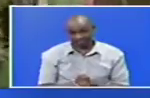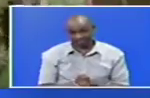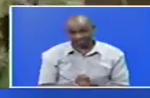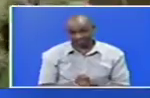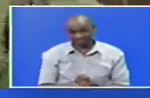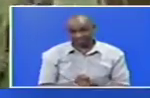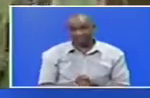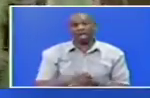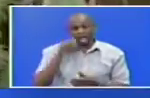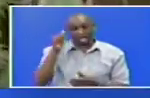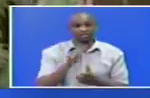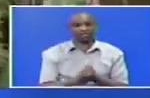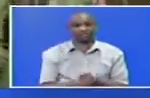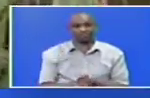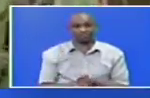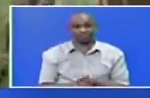Hey.